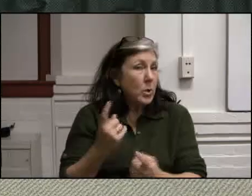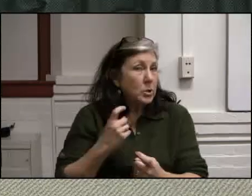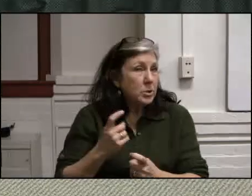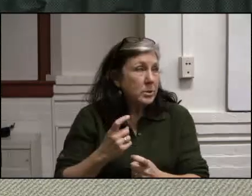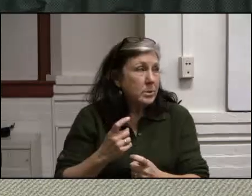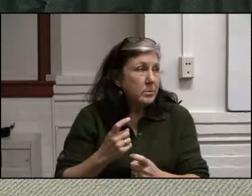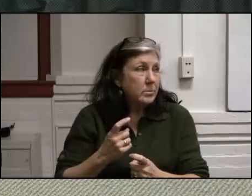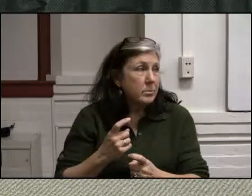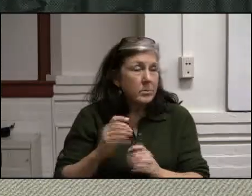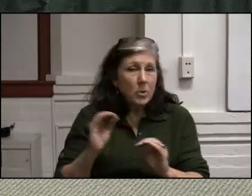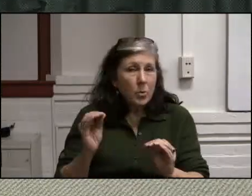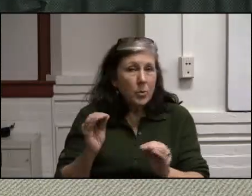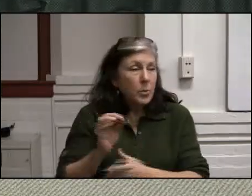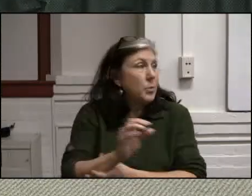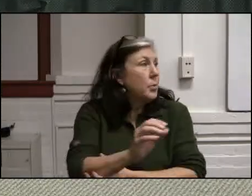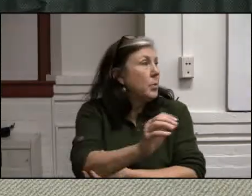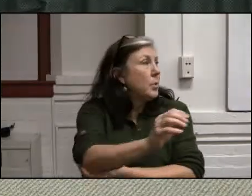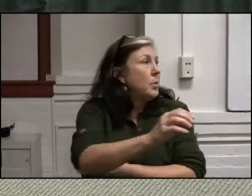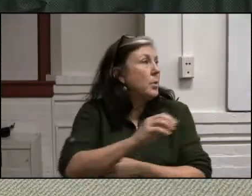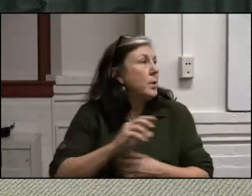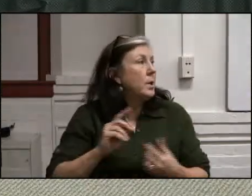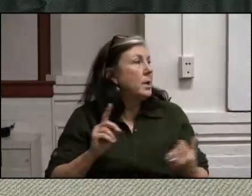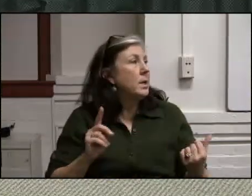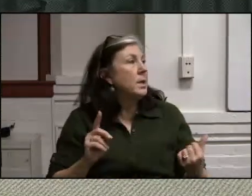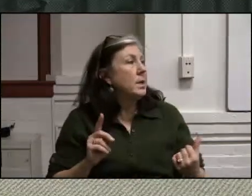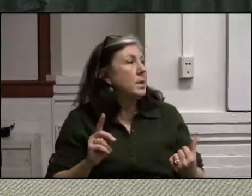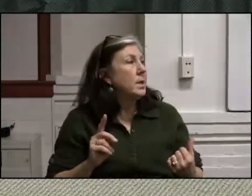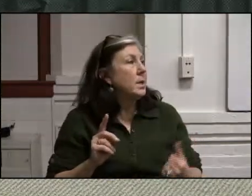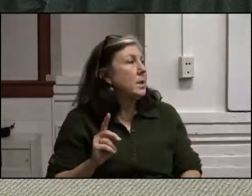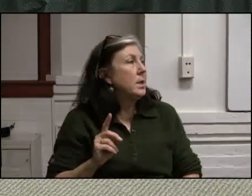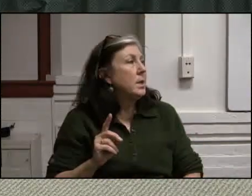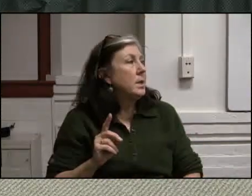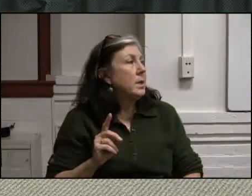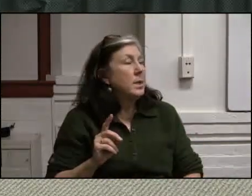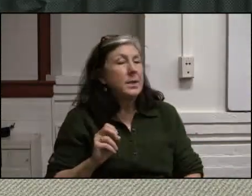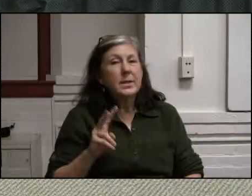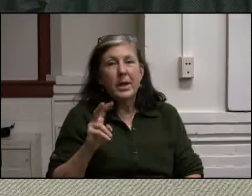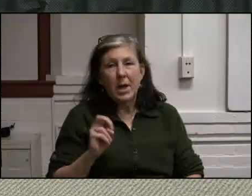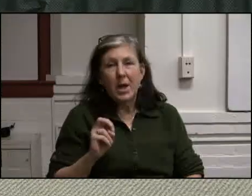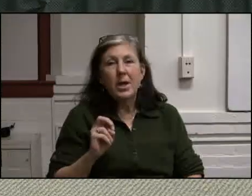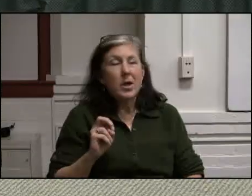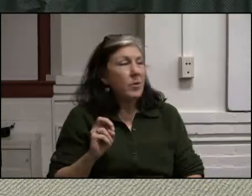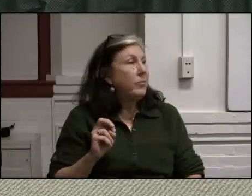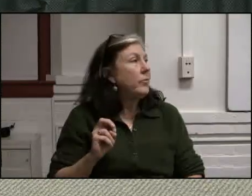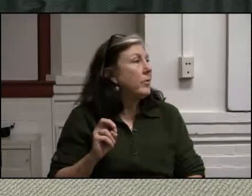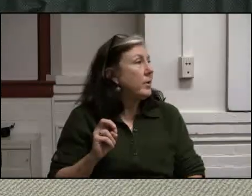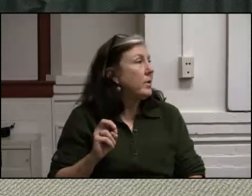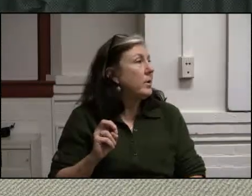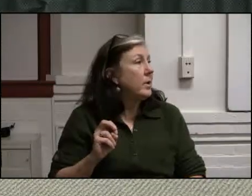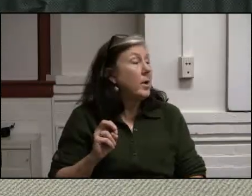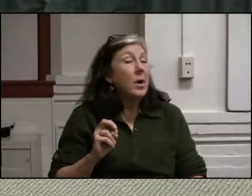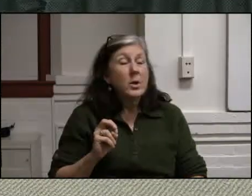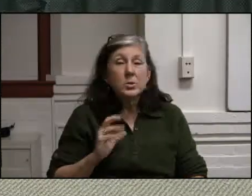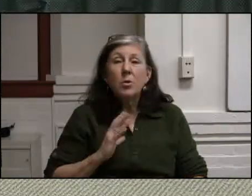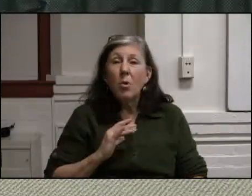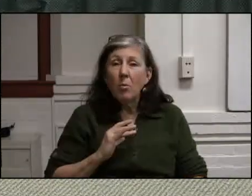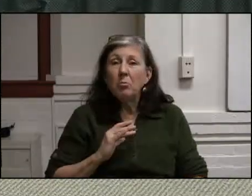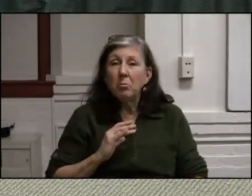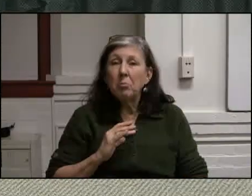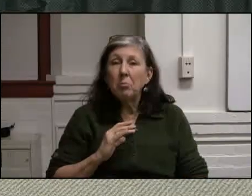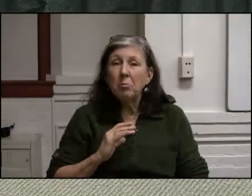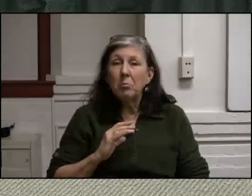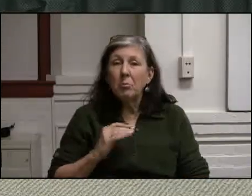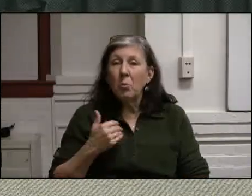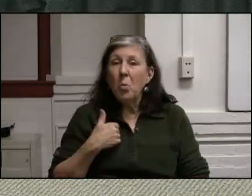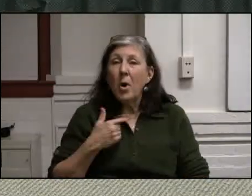No? I just to see we're on the other side of the where we're supposed to be at this time. A little surplus